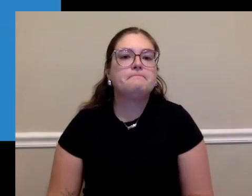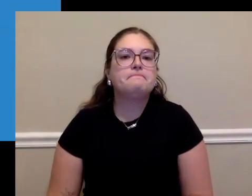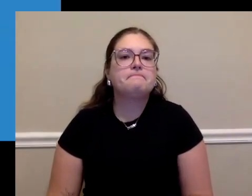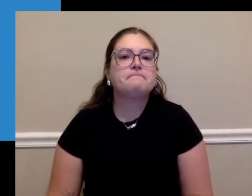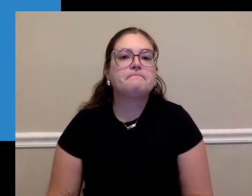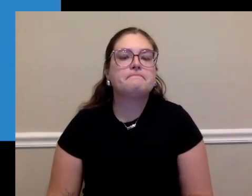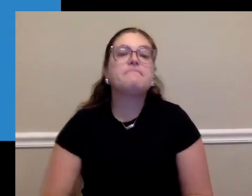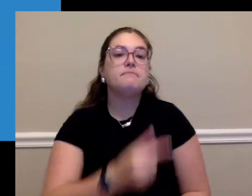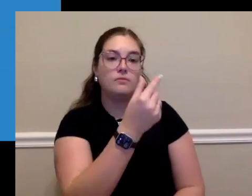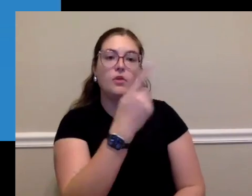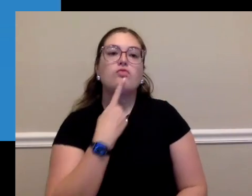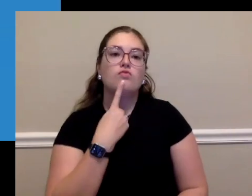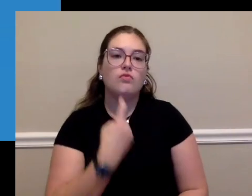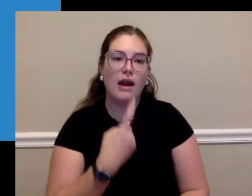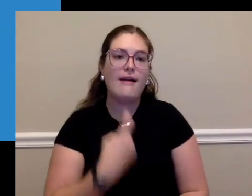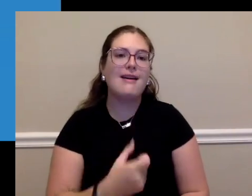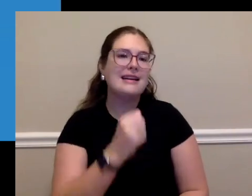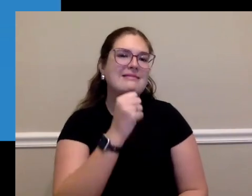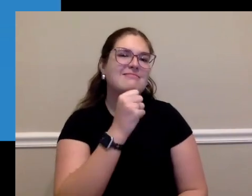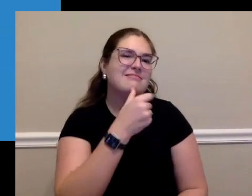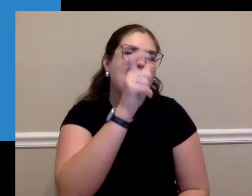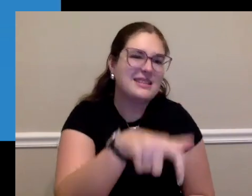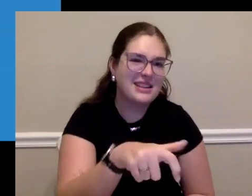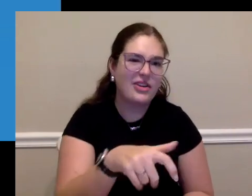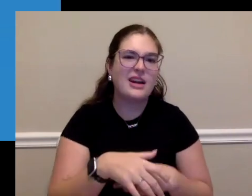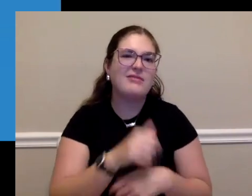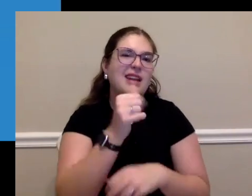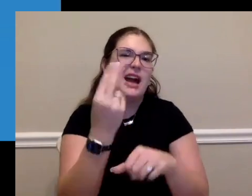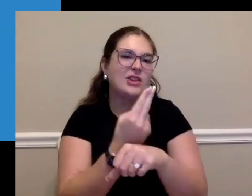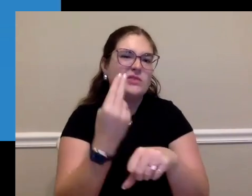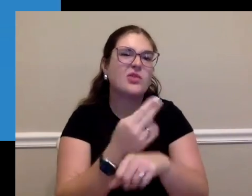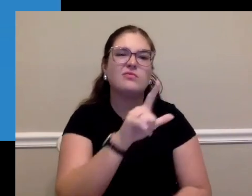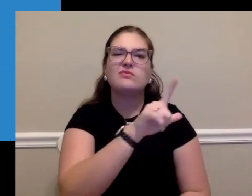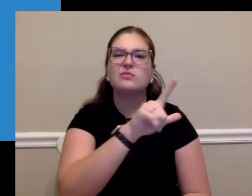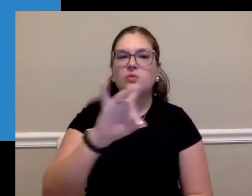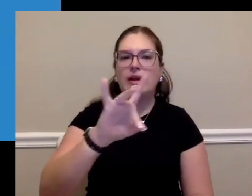necessary or not useful was about 28%.